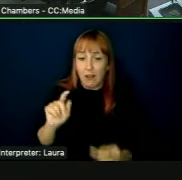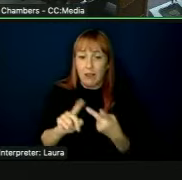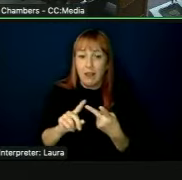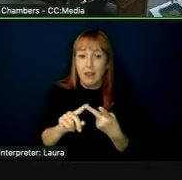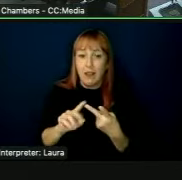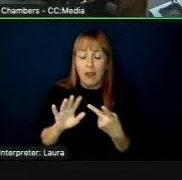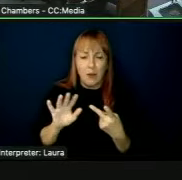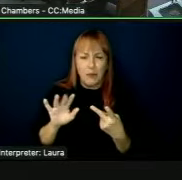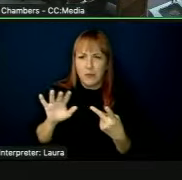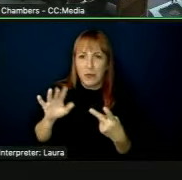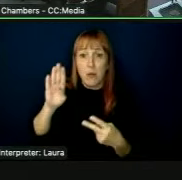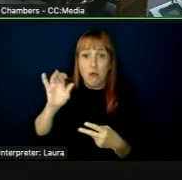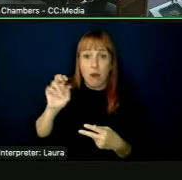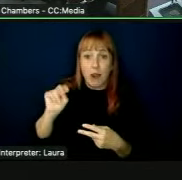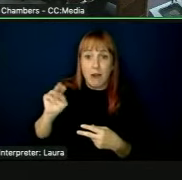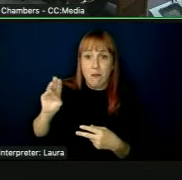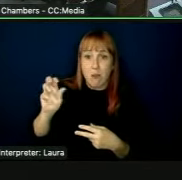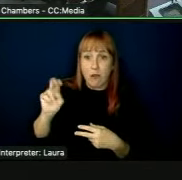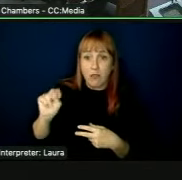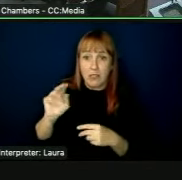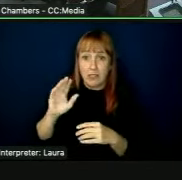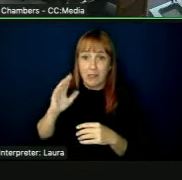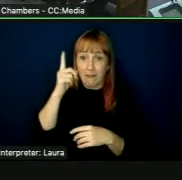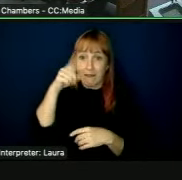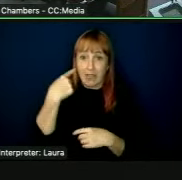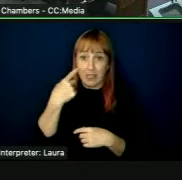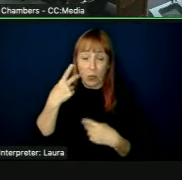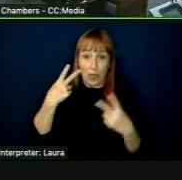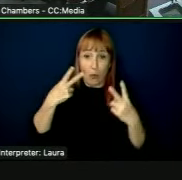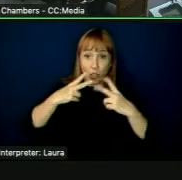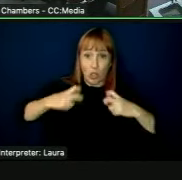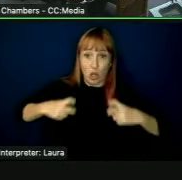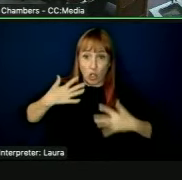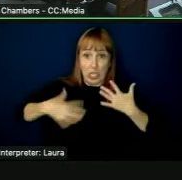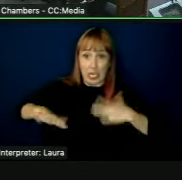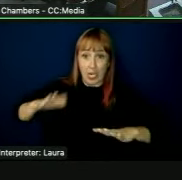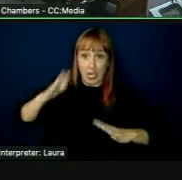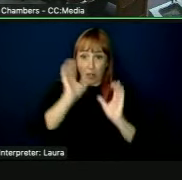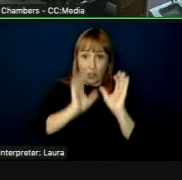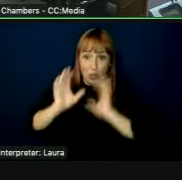where is he? Brian Martin's face when I was being searched